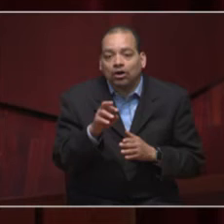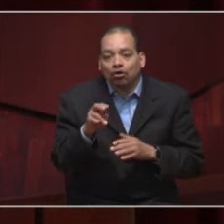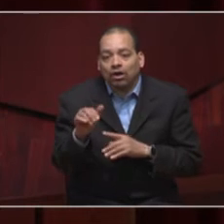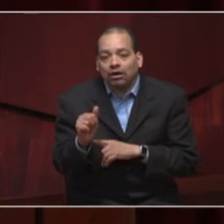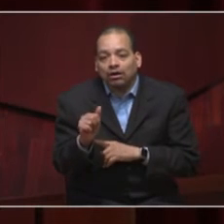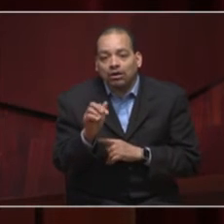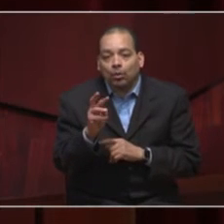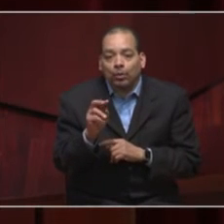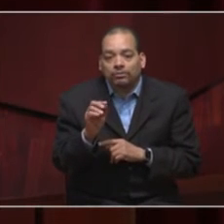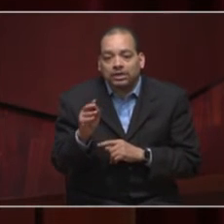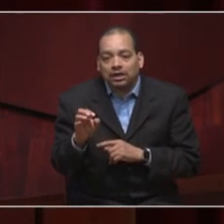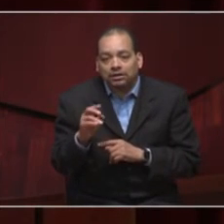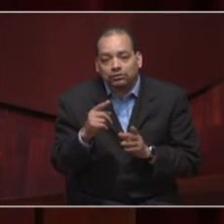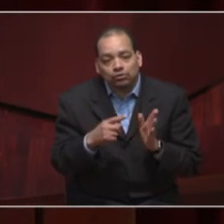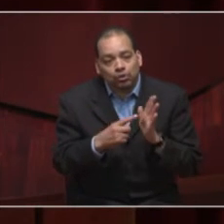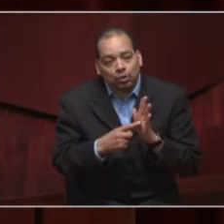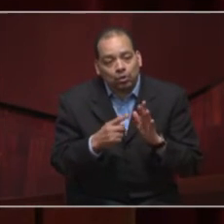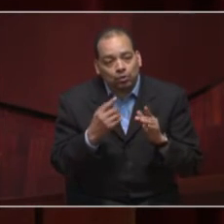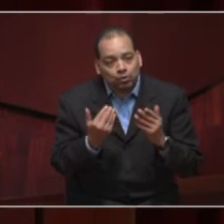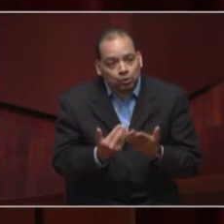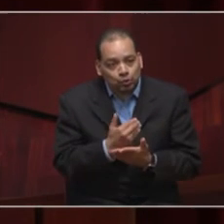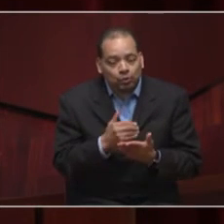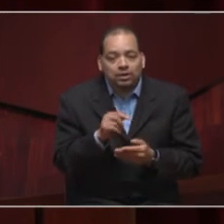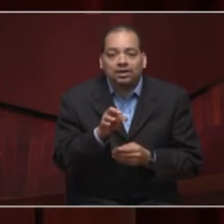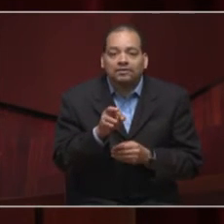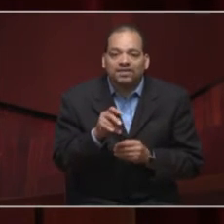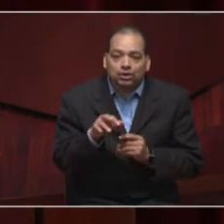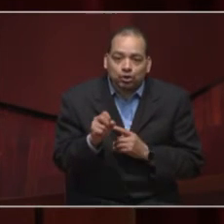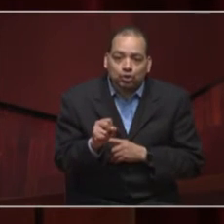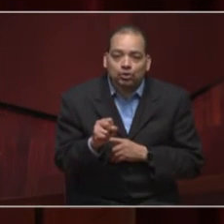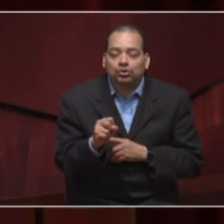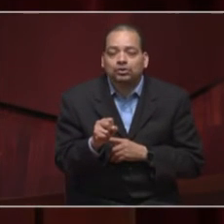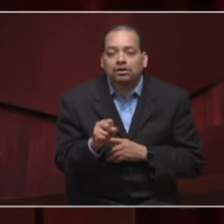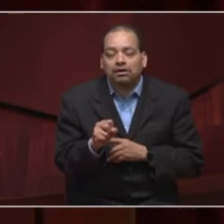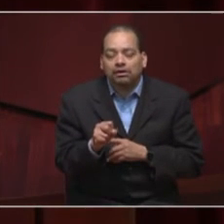new features, the new